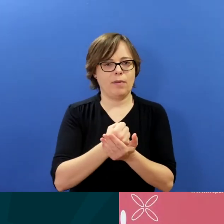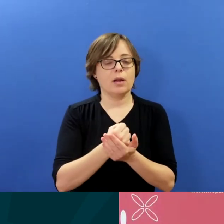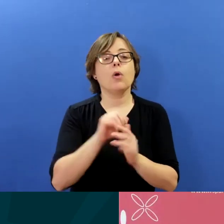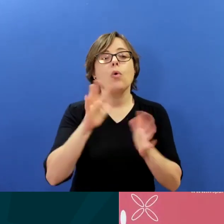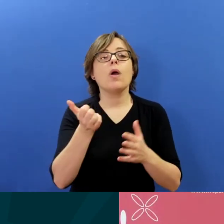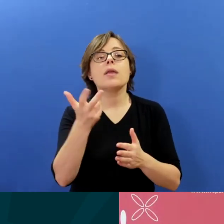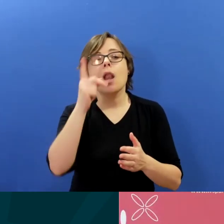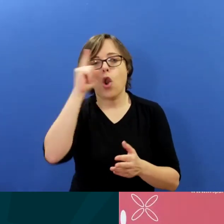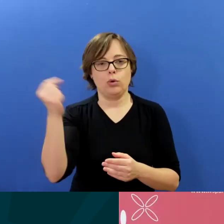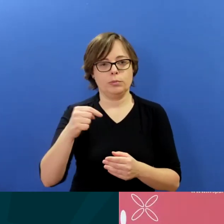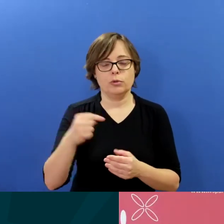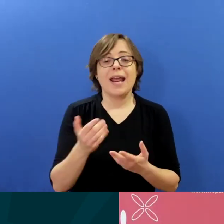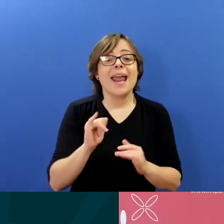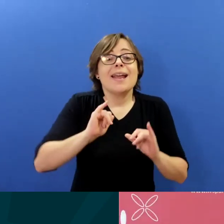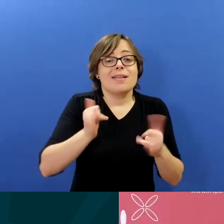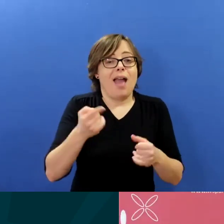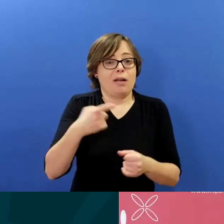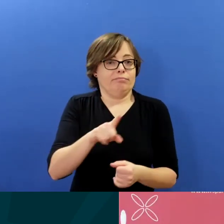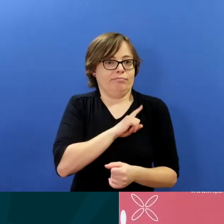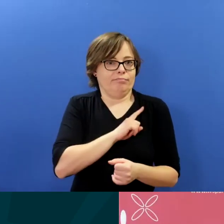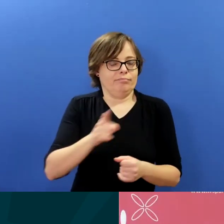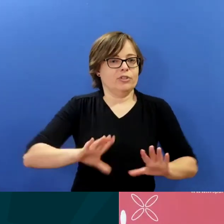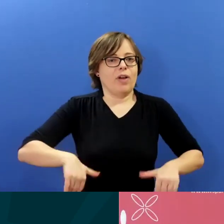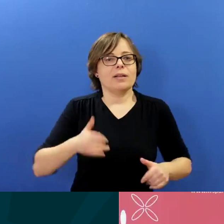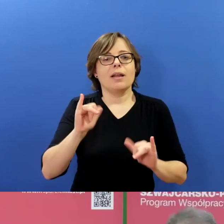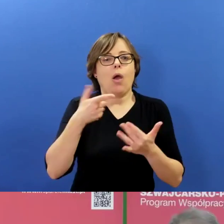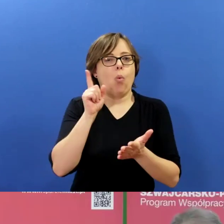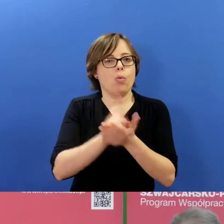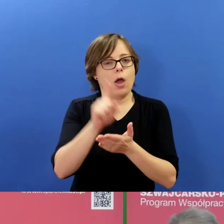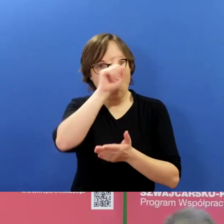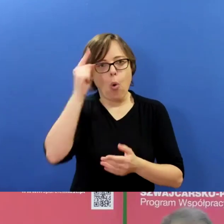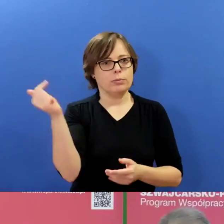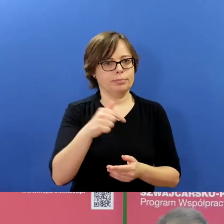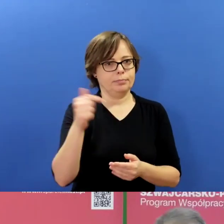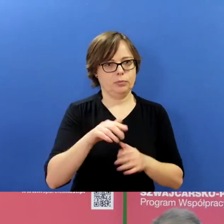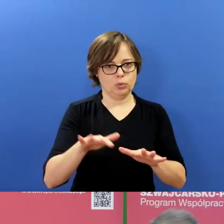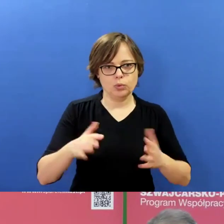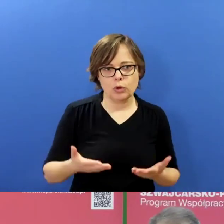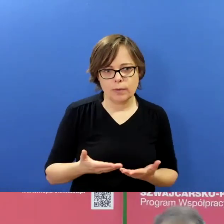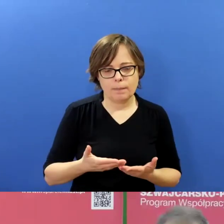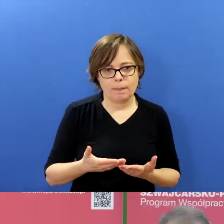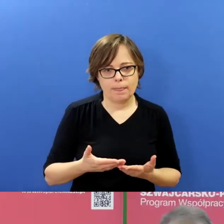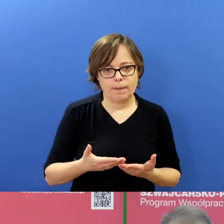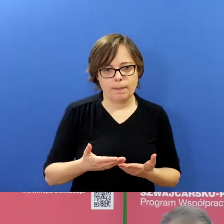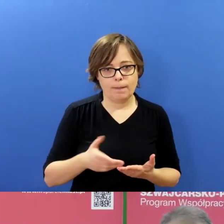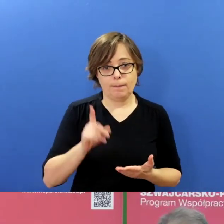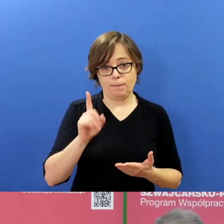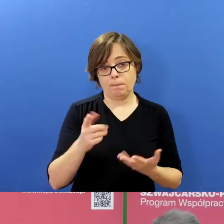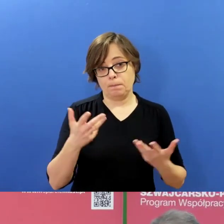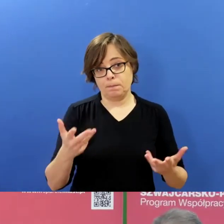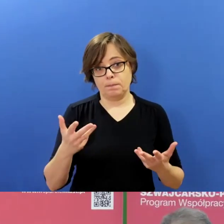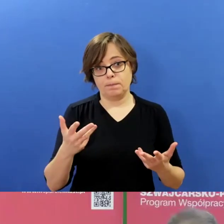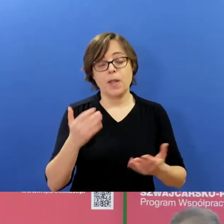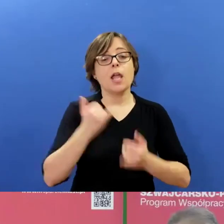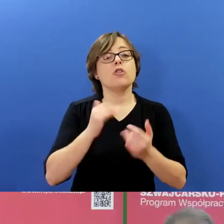mostly about the frequency, the participation, the turnover. How do you care of the turnover in Switzerland? For example,